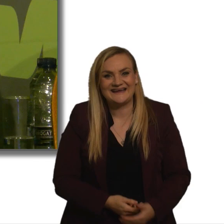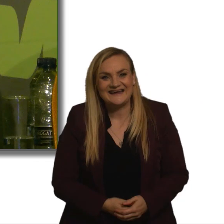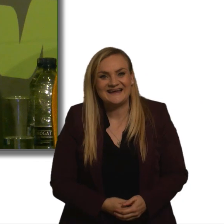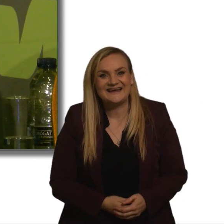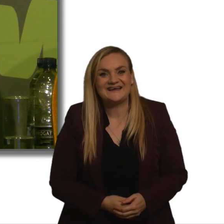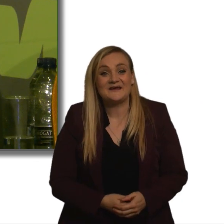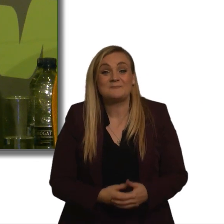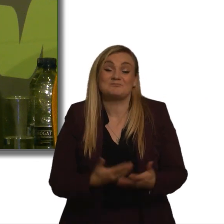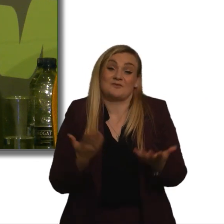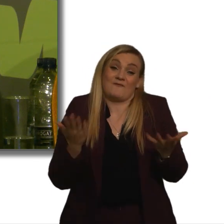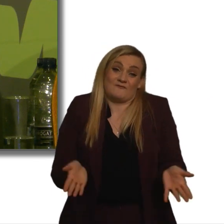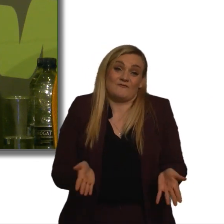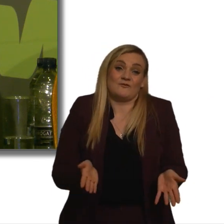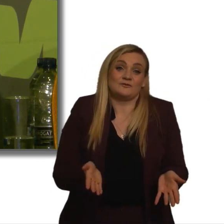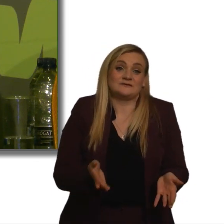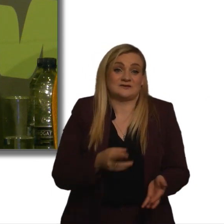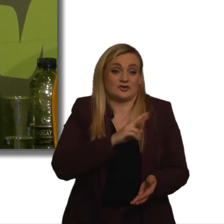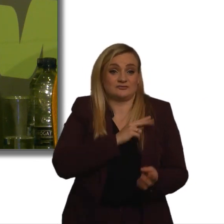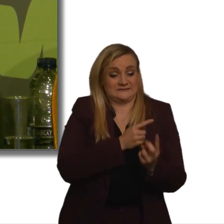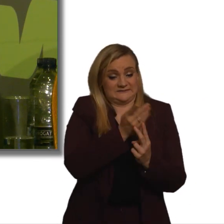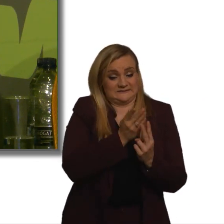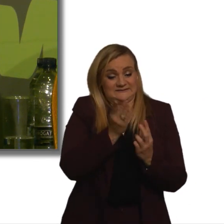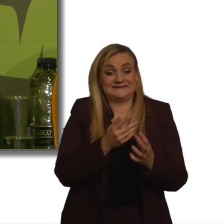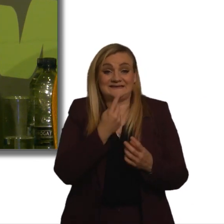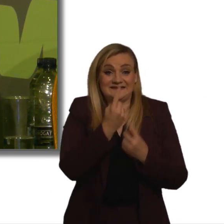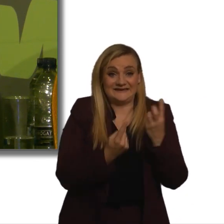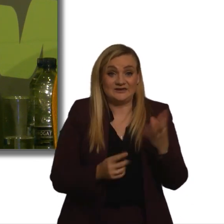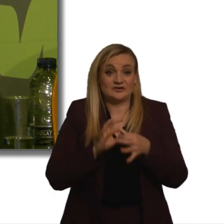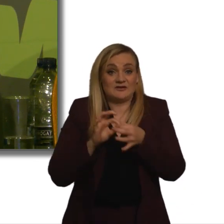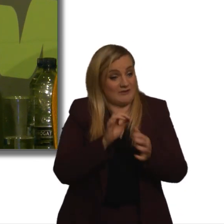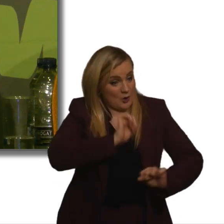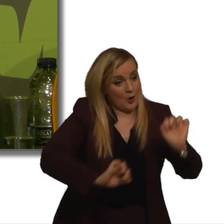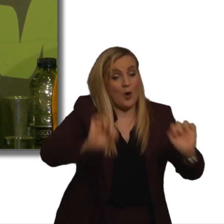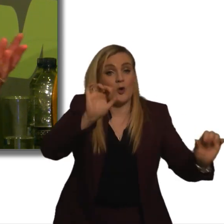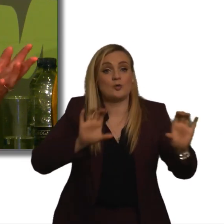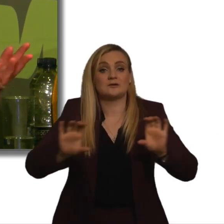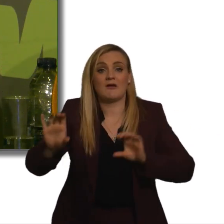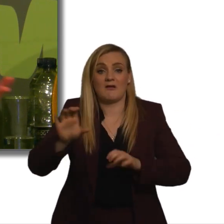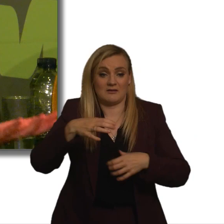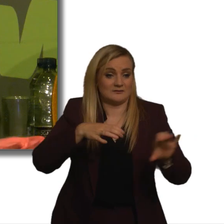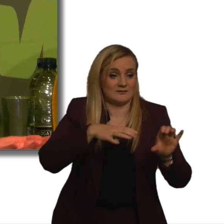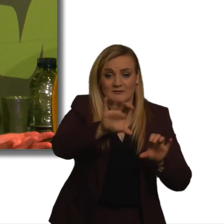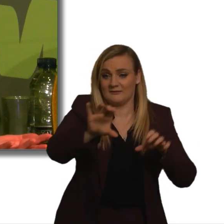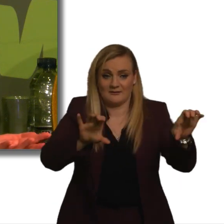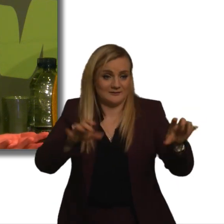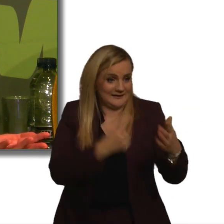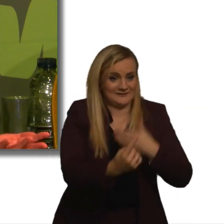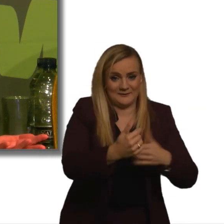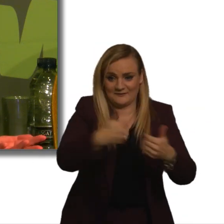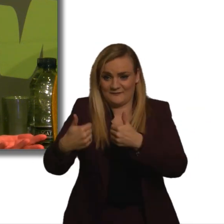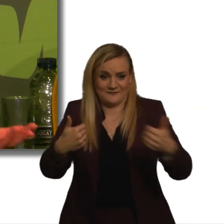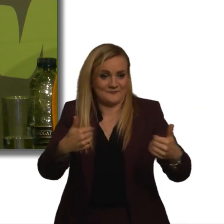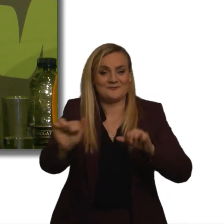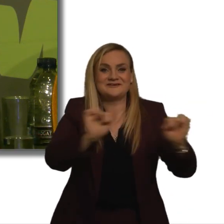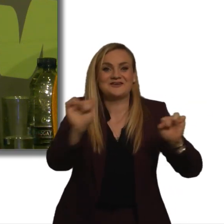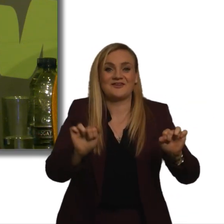the reason that there are so many cards is that each society has their own card. Each society is independent of each other and they